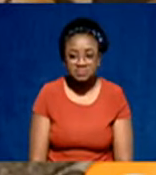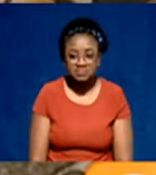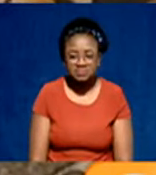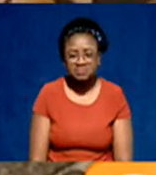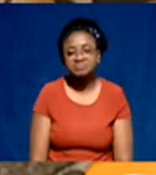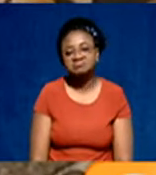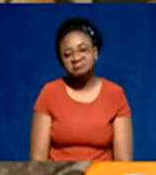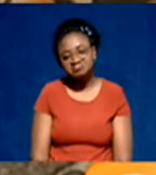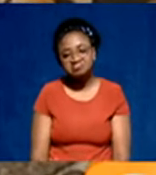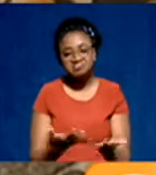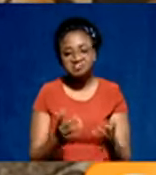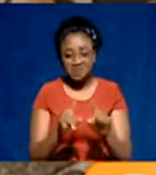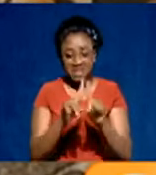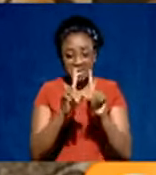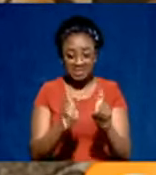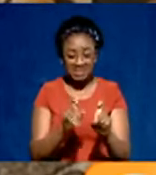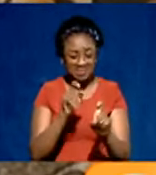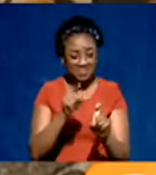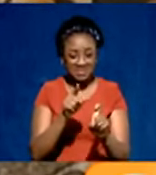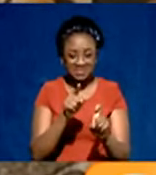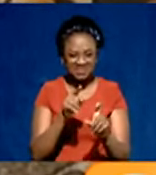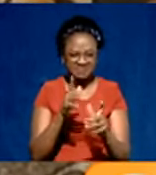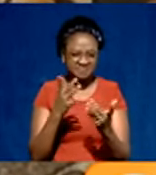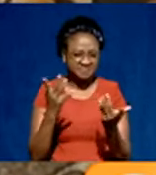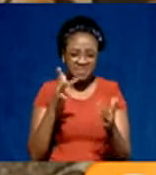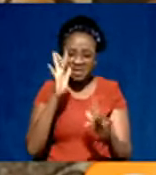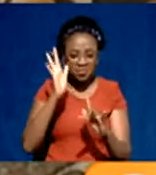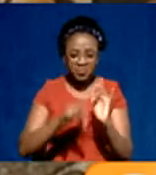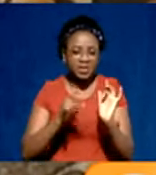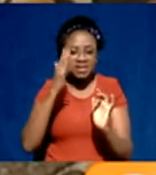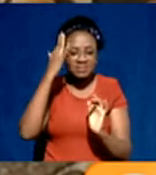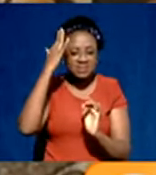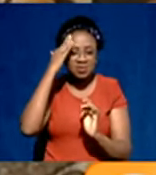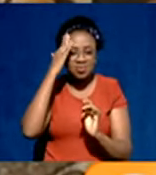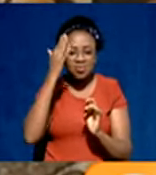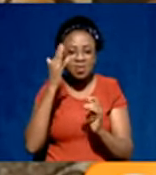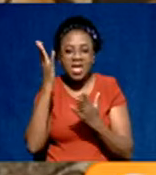The exam were not predictable. I can say that.